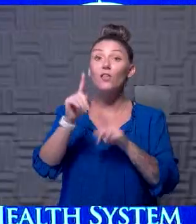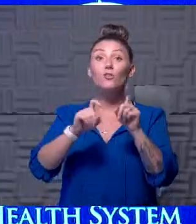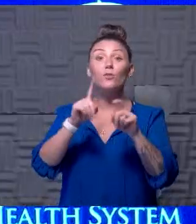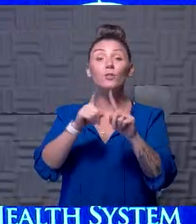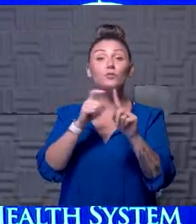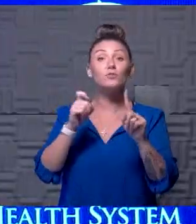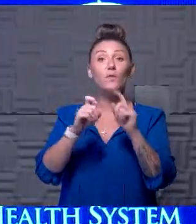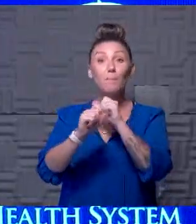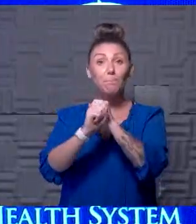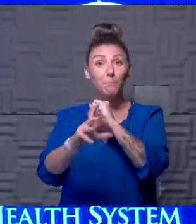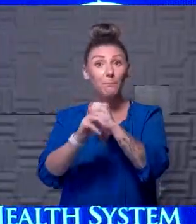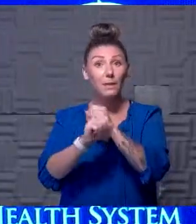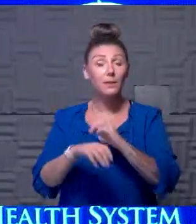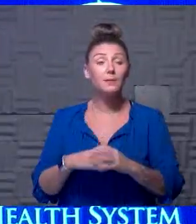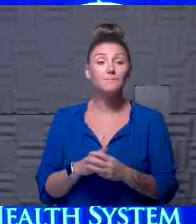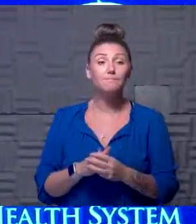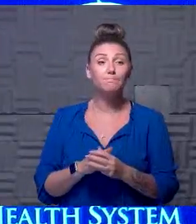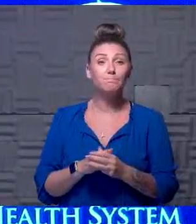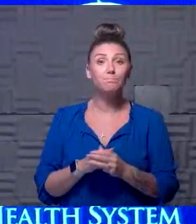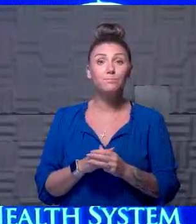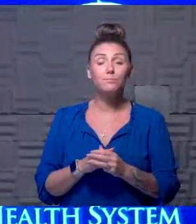from media.